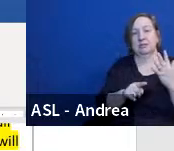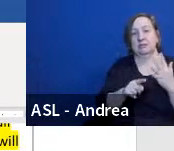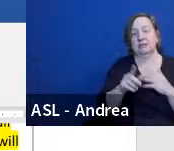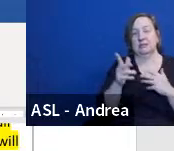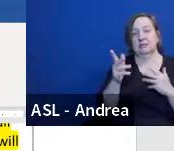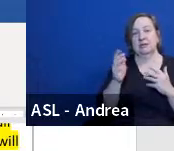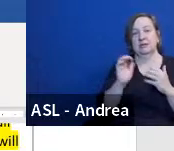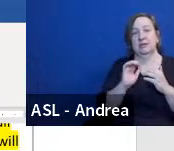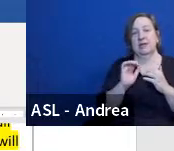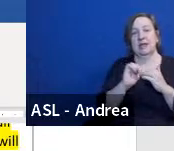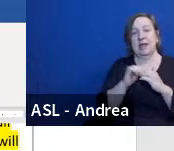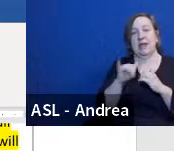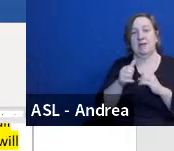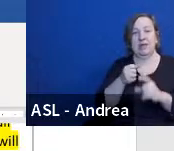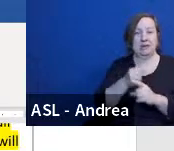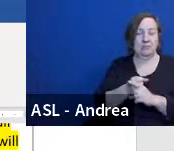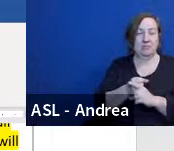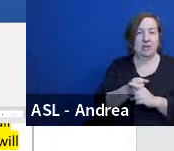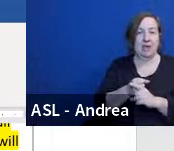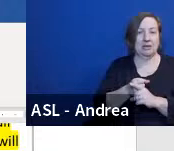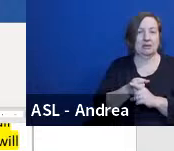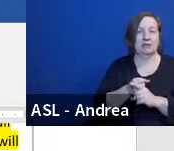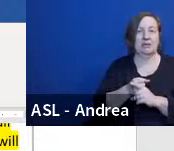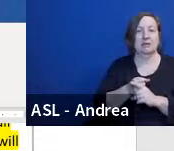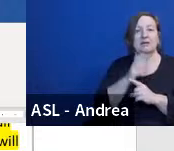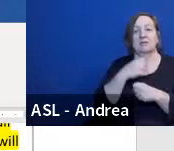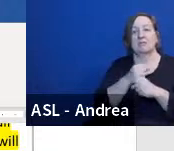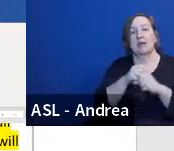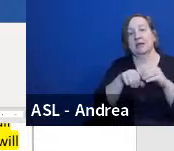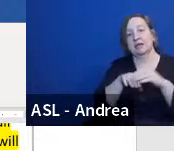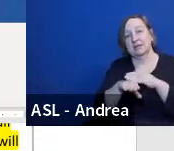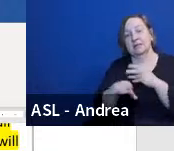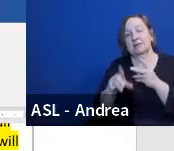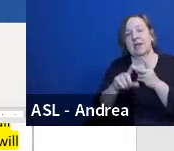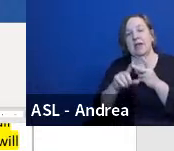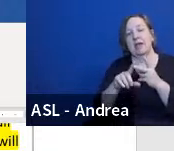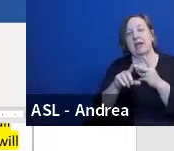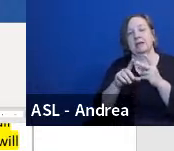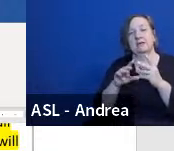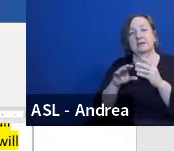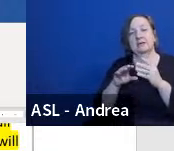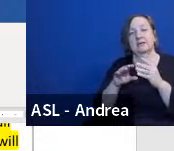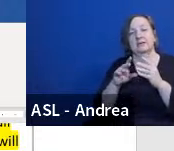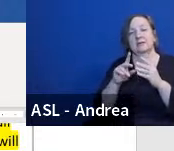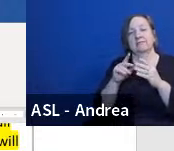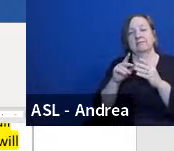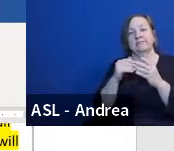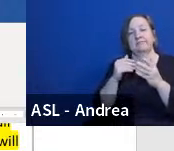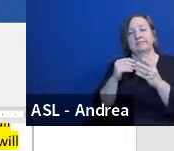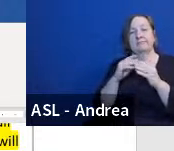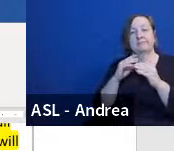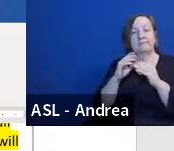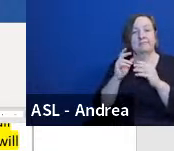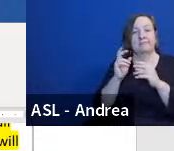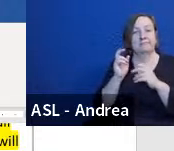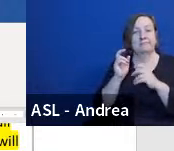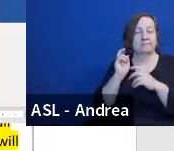what that impact has in terms of accessibility and mobility. But wanted to just see if